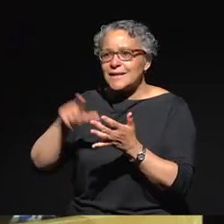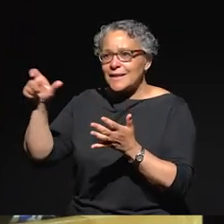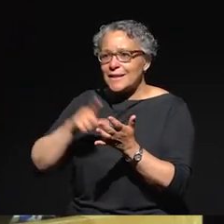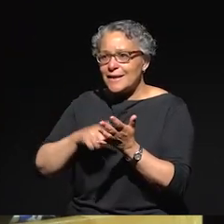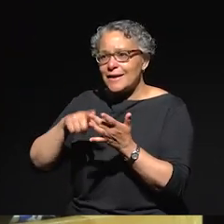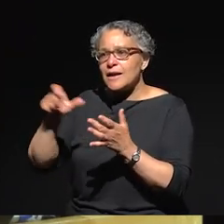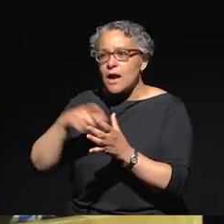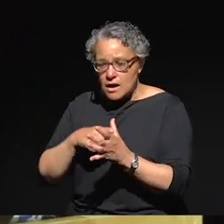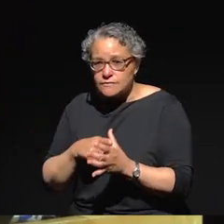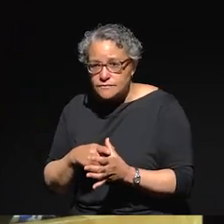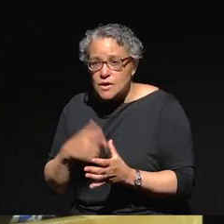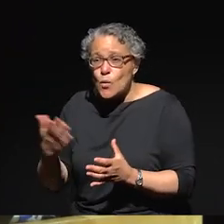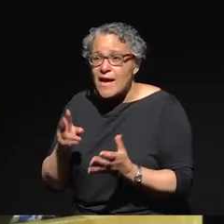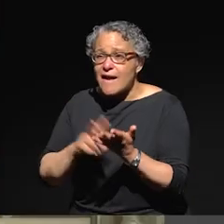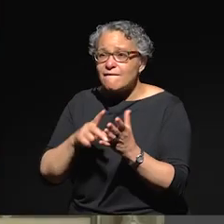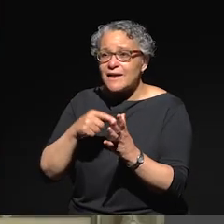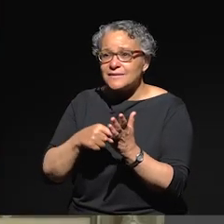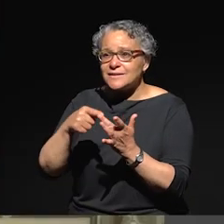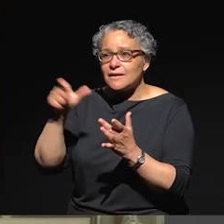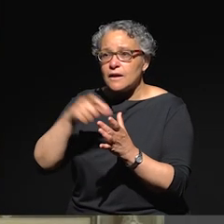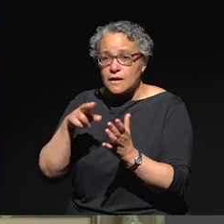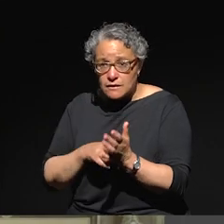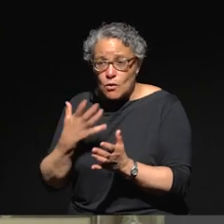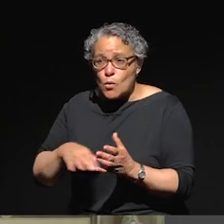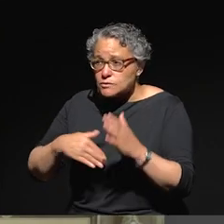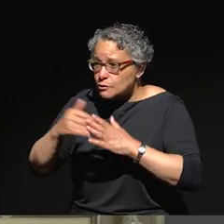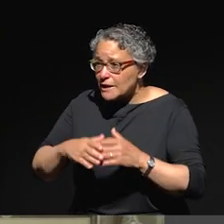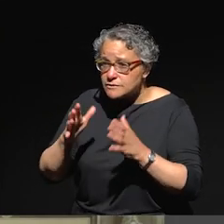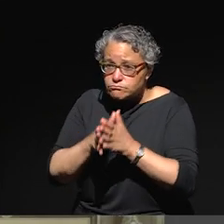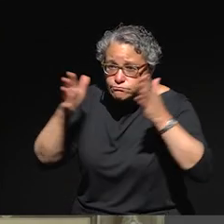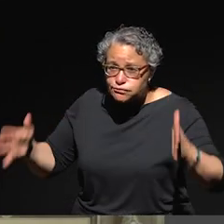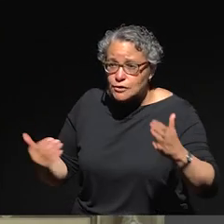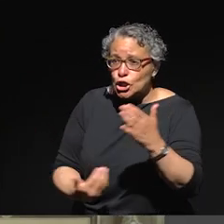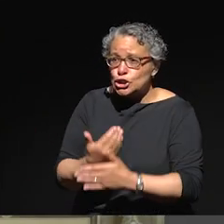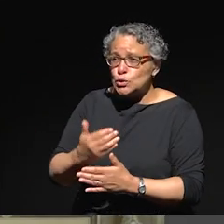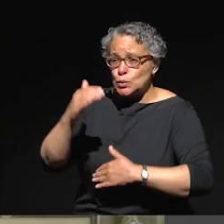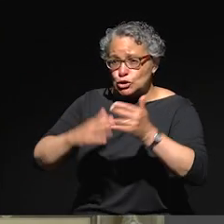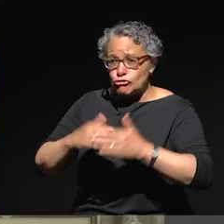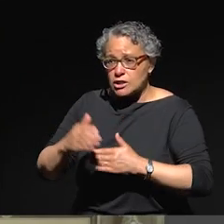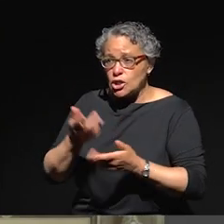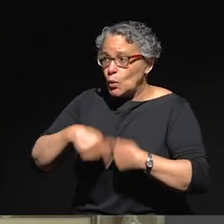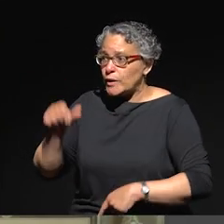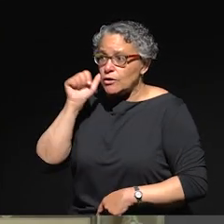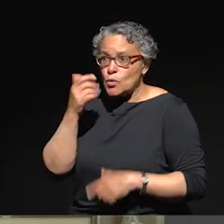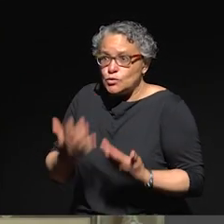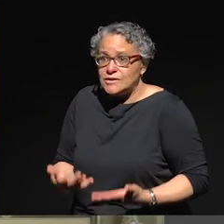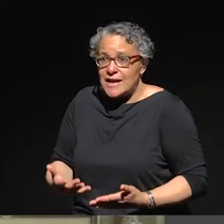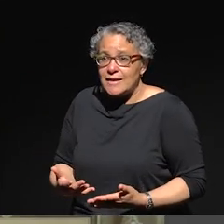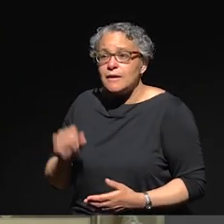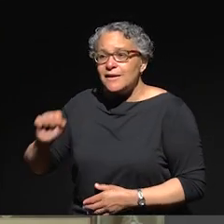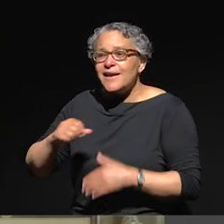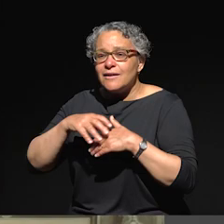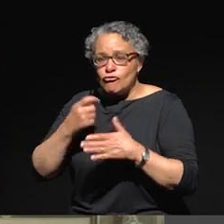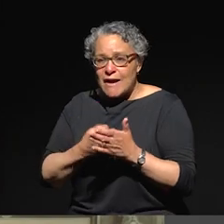basilica in the Vatican, to build a huge new structure, which is the one we know today. And Bramante was the architect of that at this